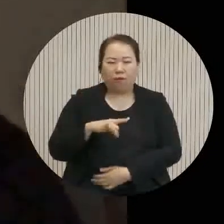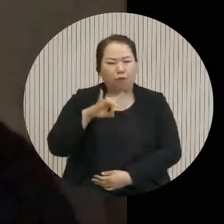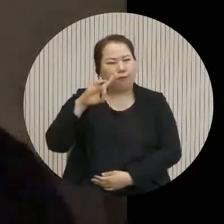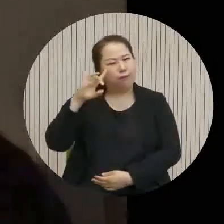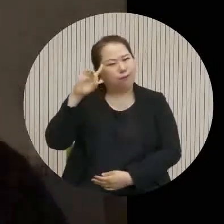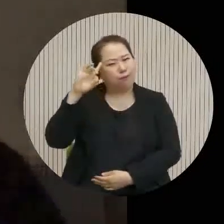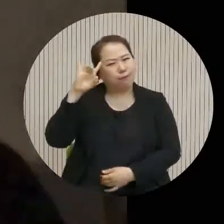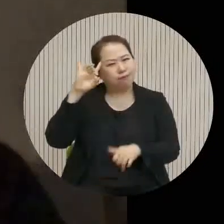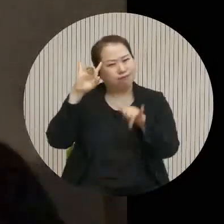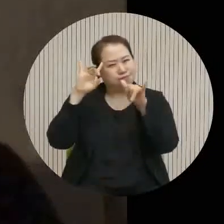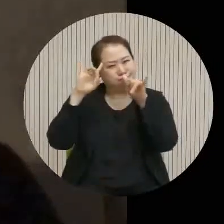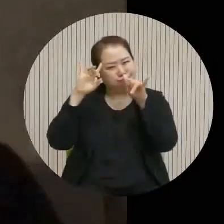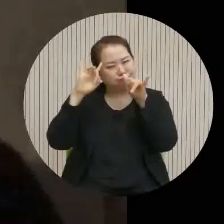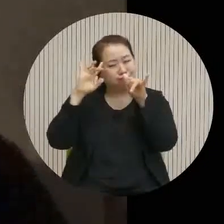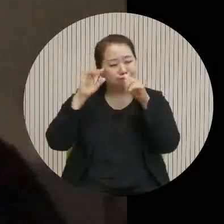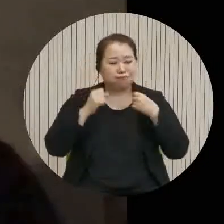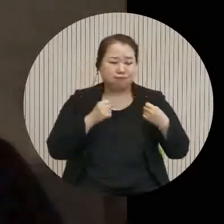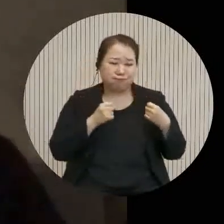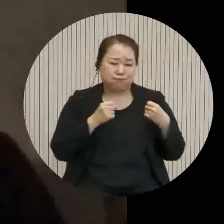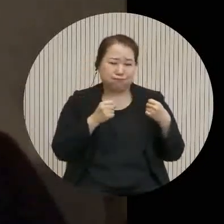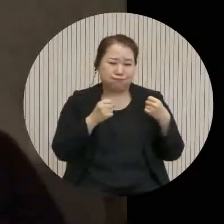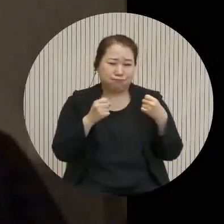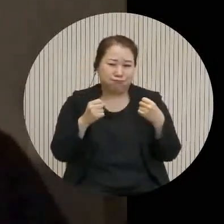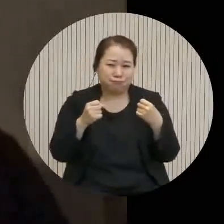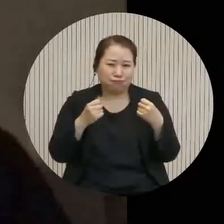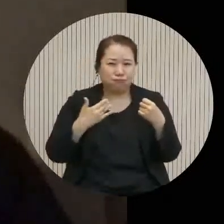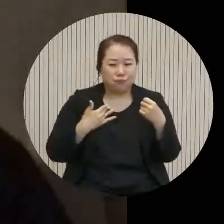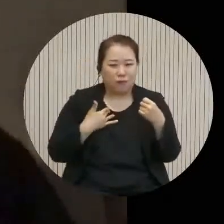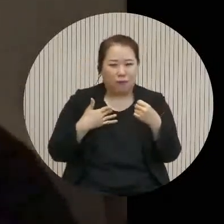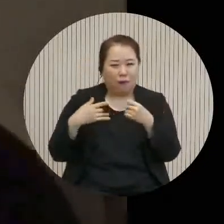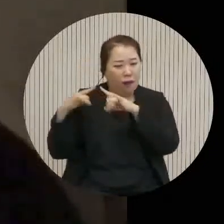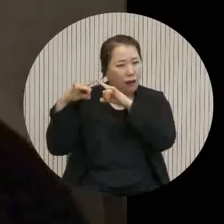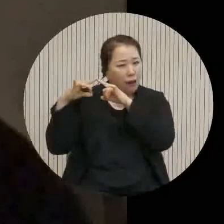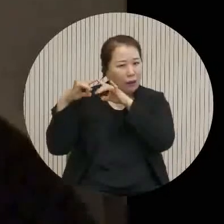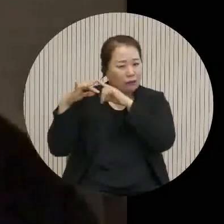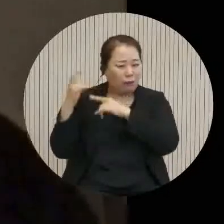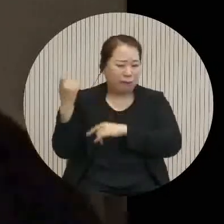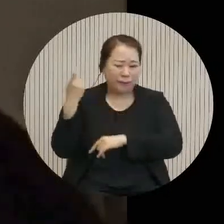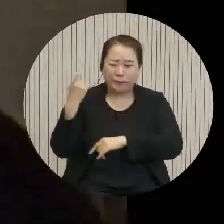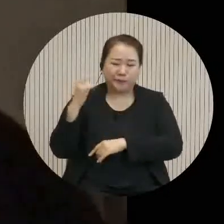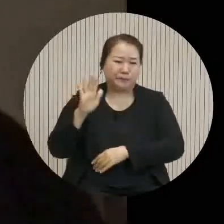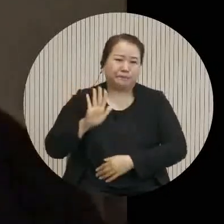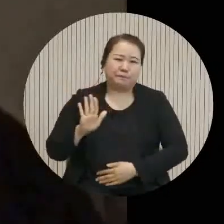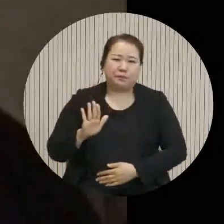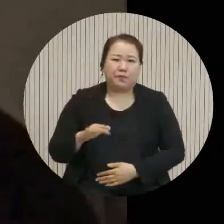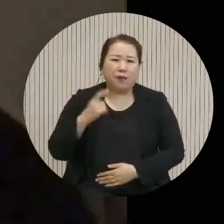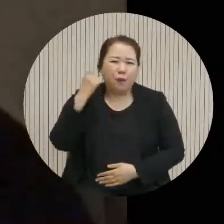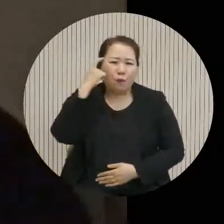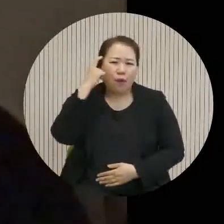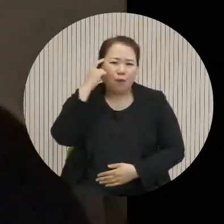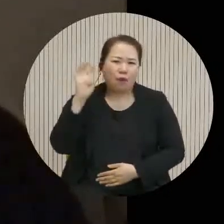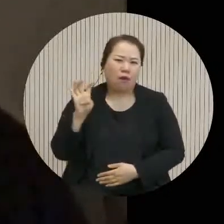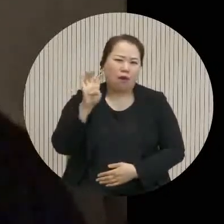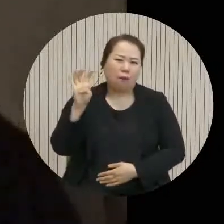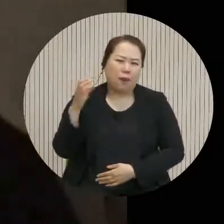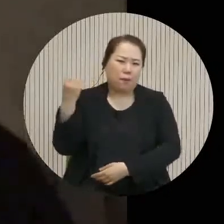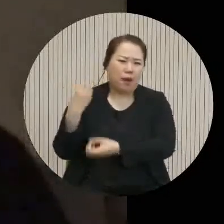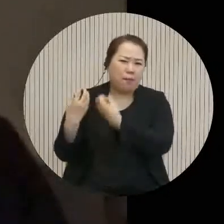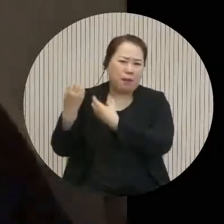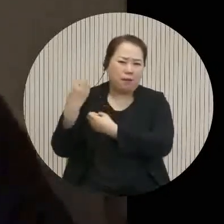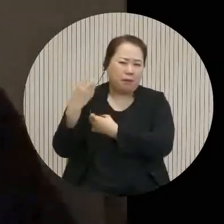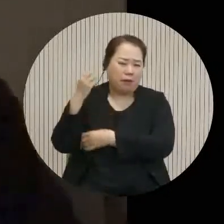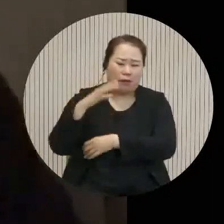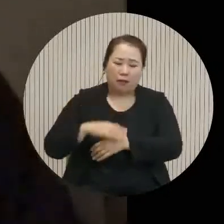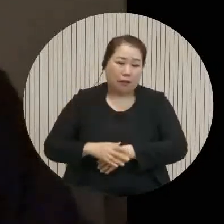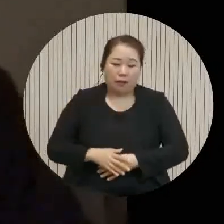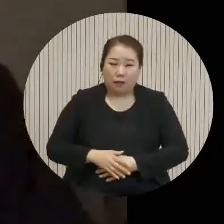I don't listen to the radio when I drive because the radio is all extremely conservative, the same stuff over and over. I don't